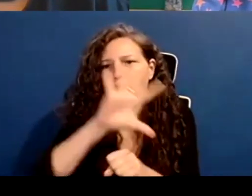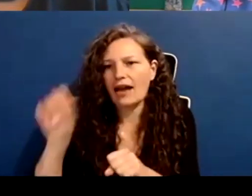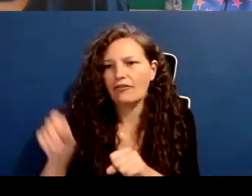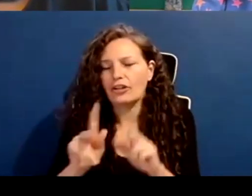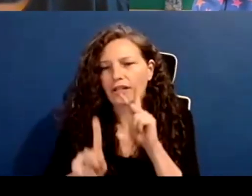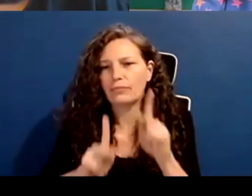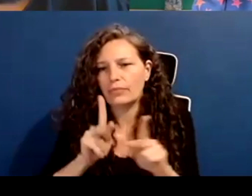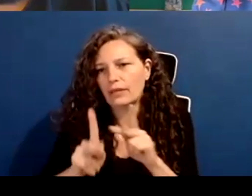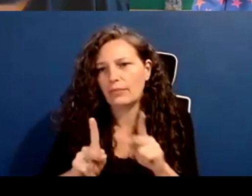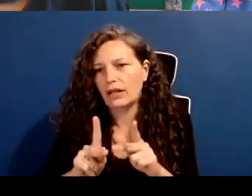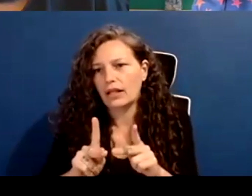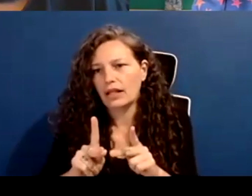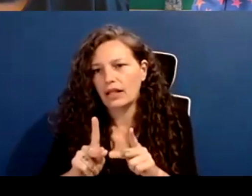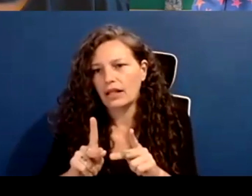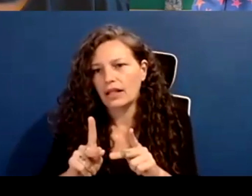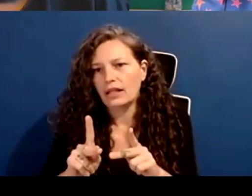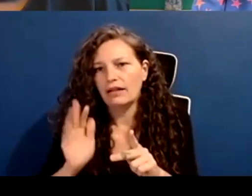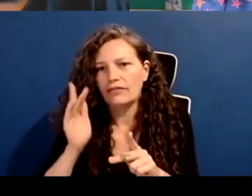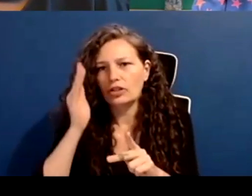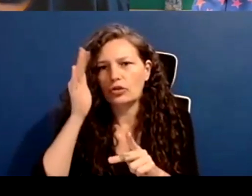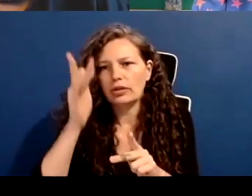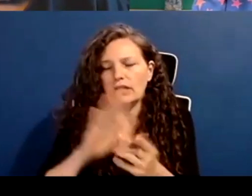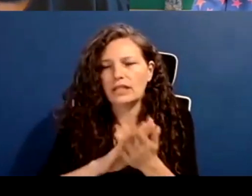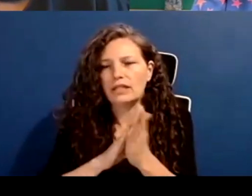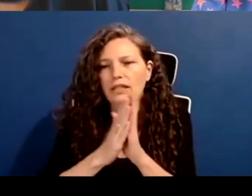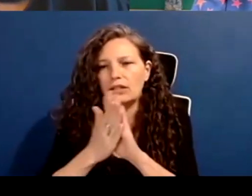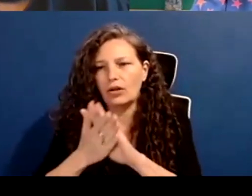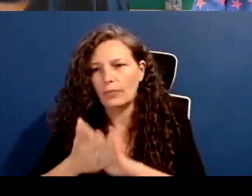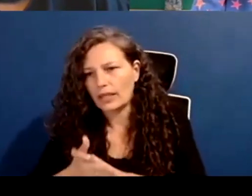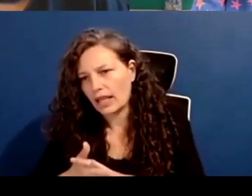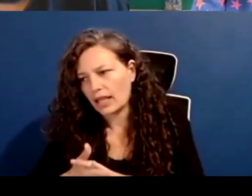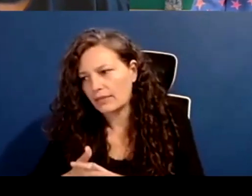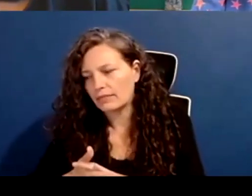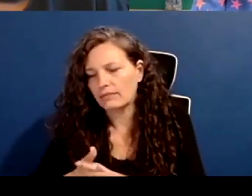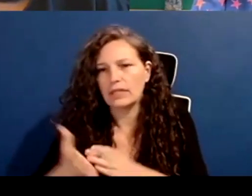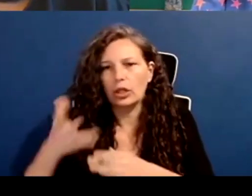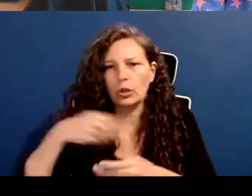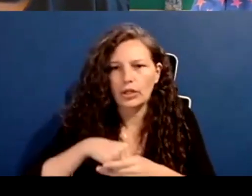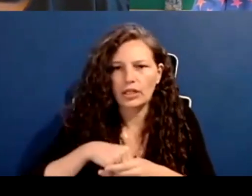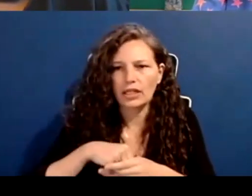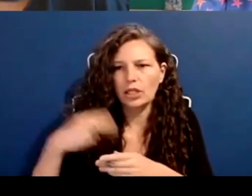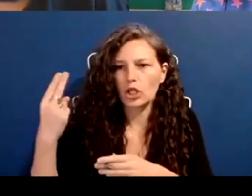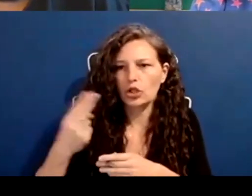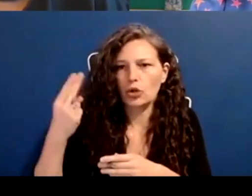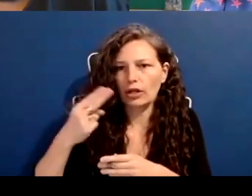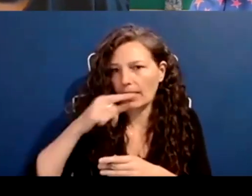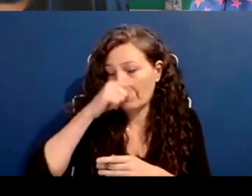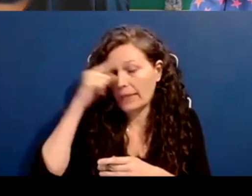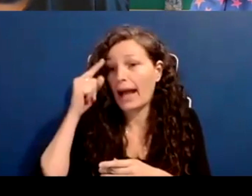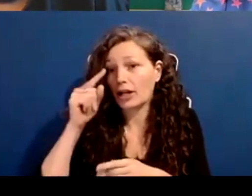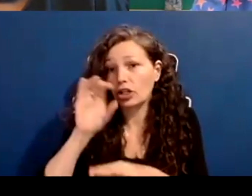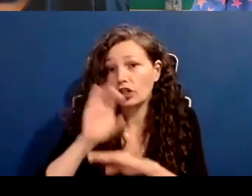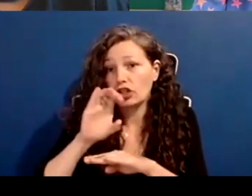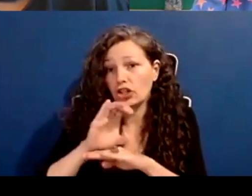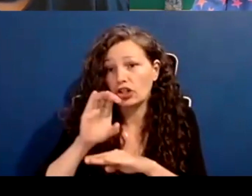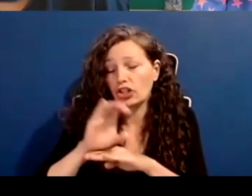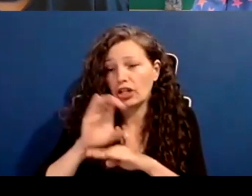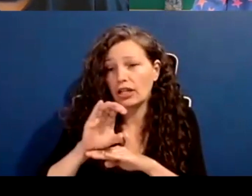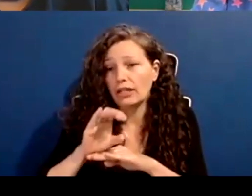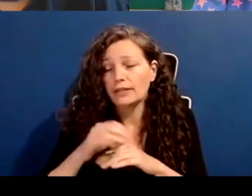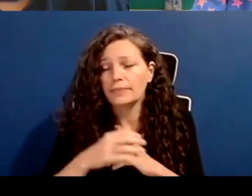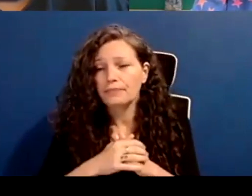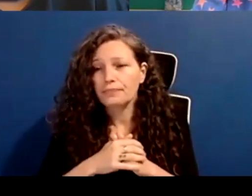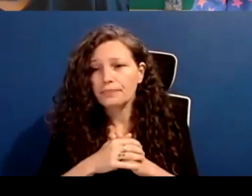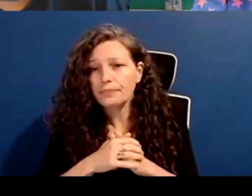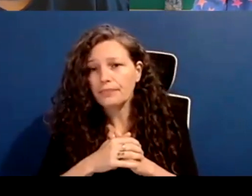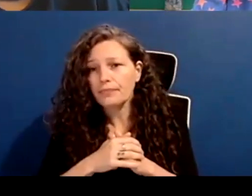the historically Black church, we wouldn't have gotten alternate interpretations of scripture that said